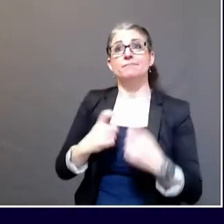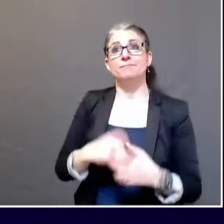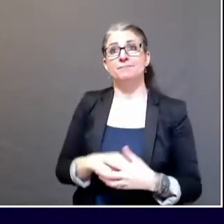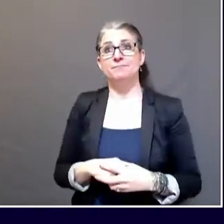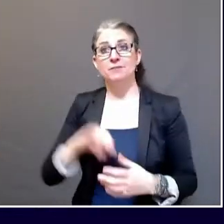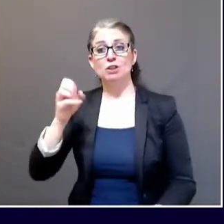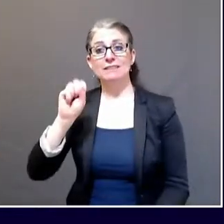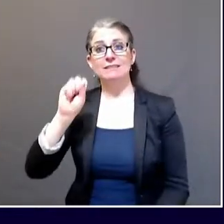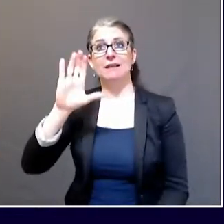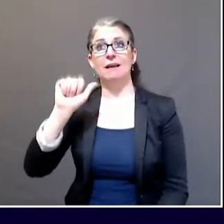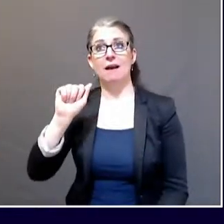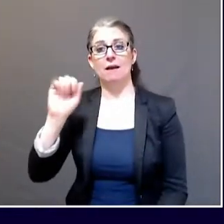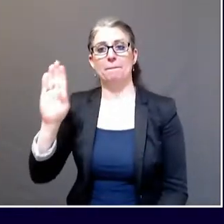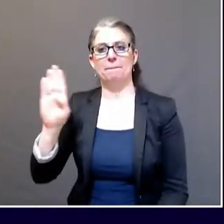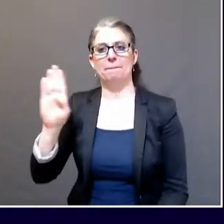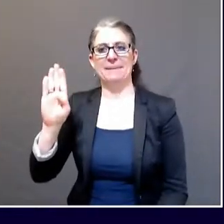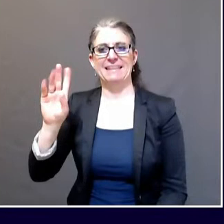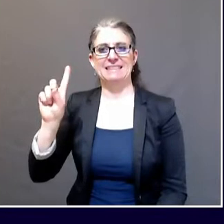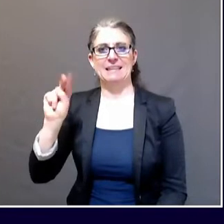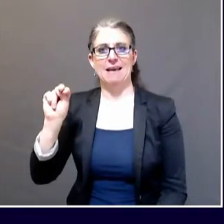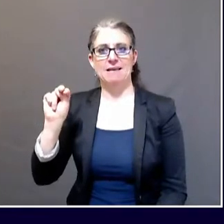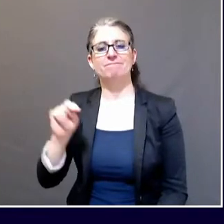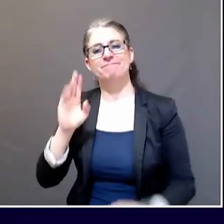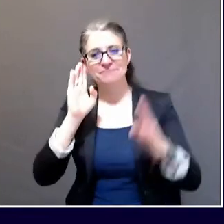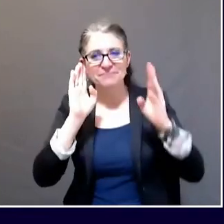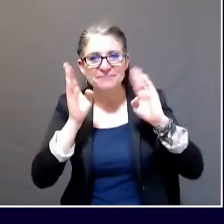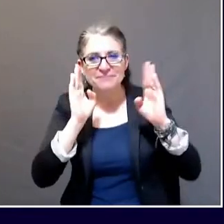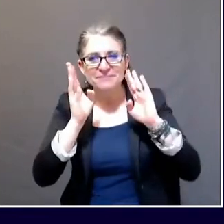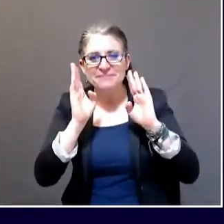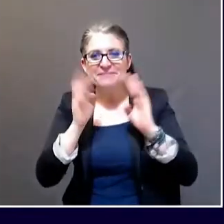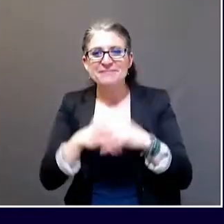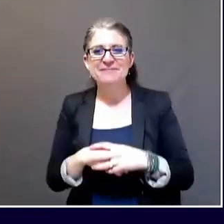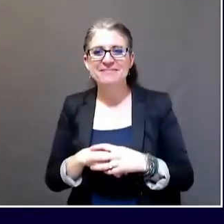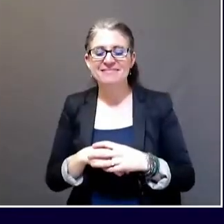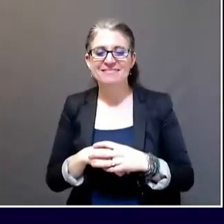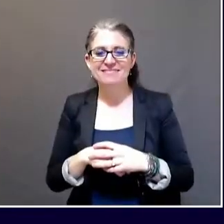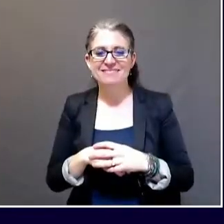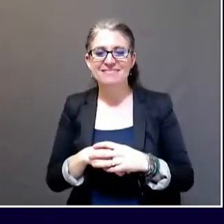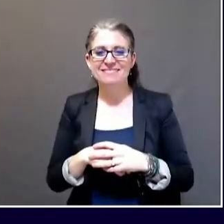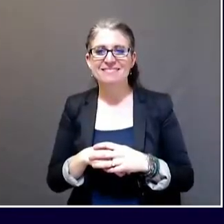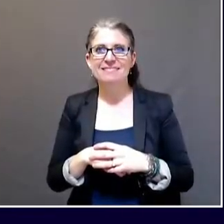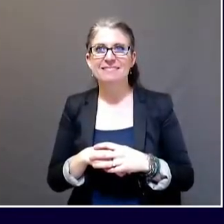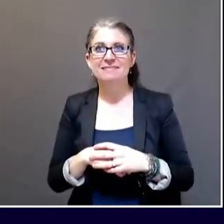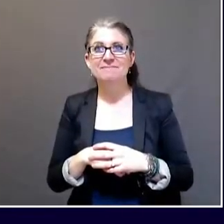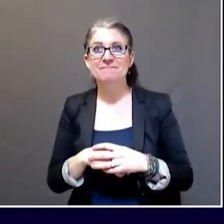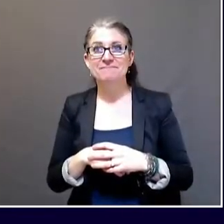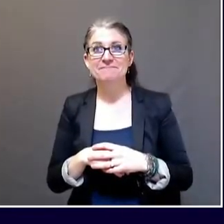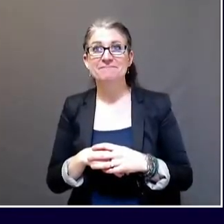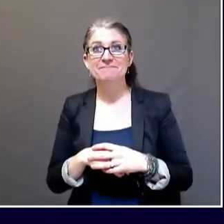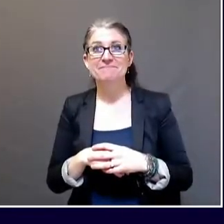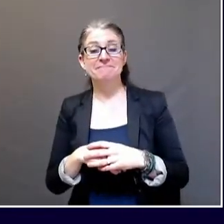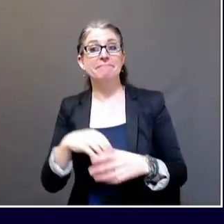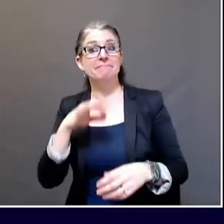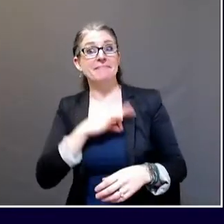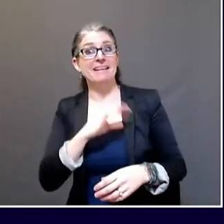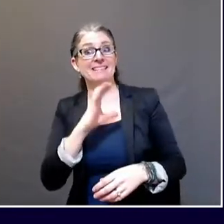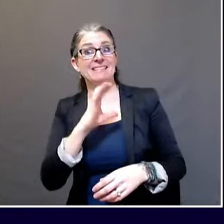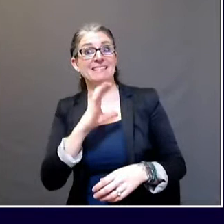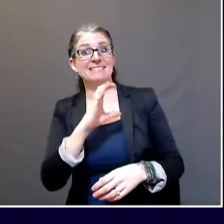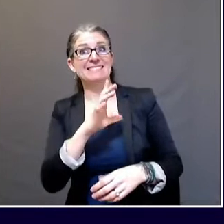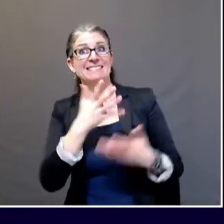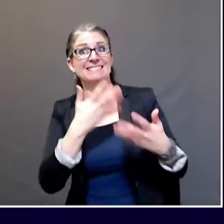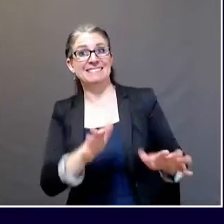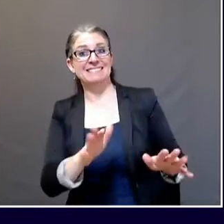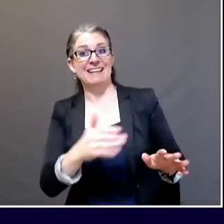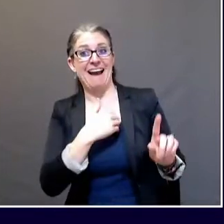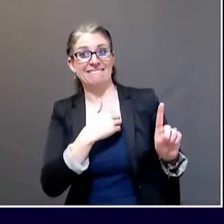BDN. Hi, Dr. Shaw, thank you. The Maine CDC put out a list yesterday on its website of vaccine